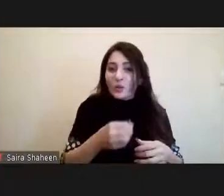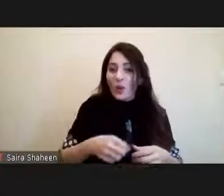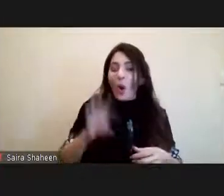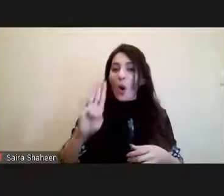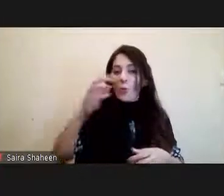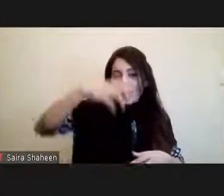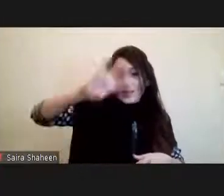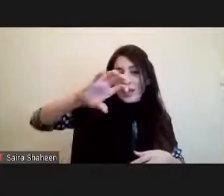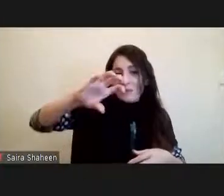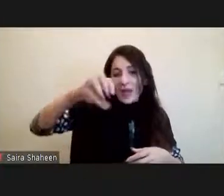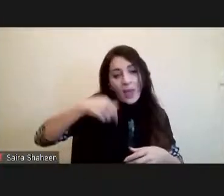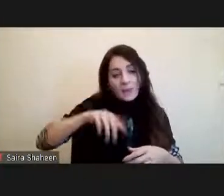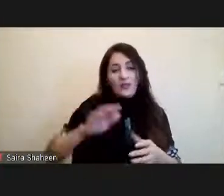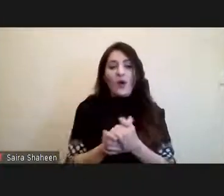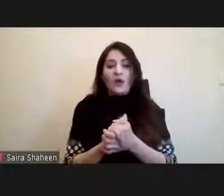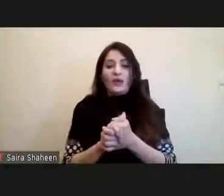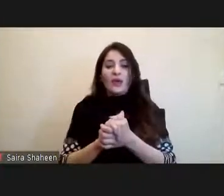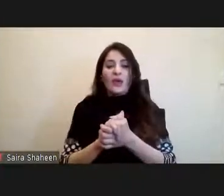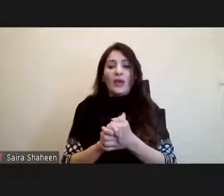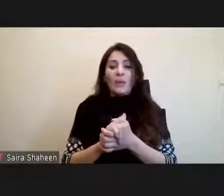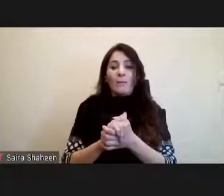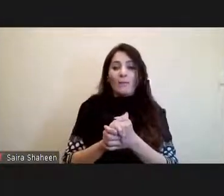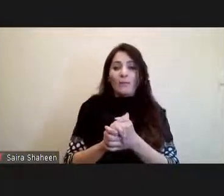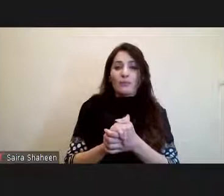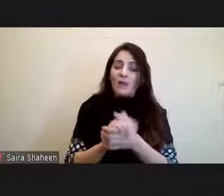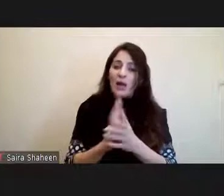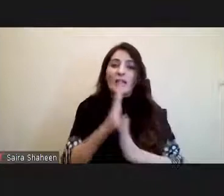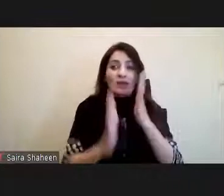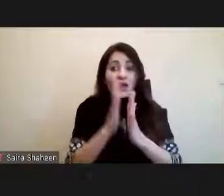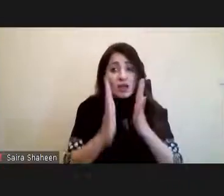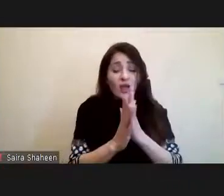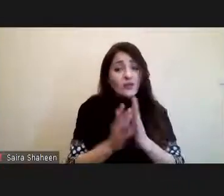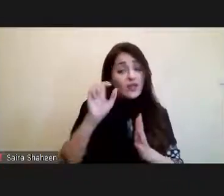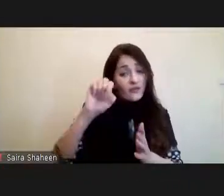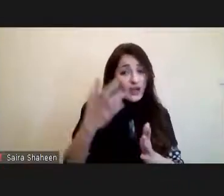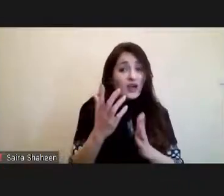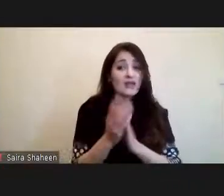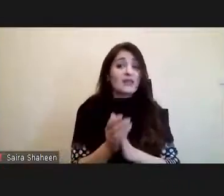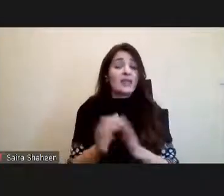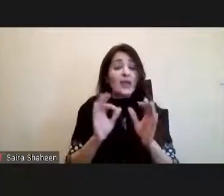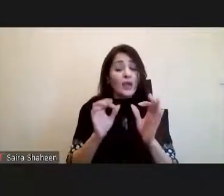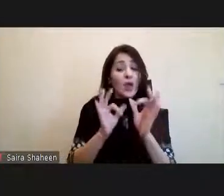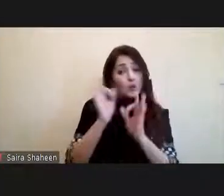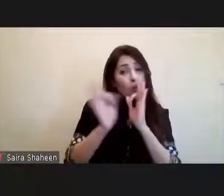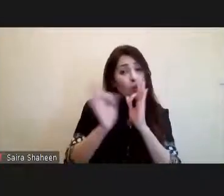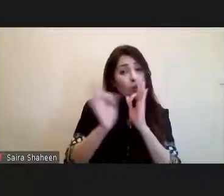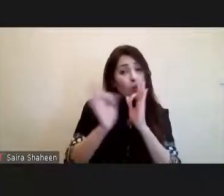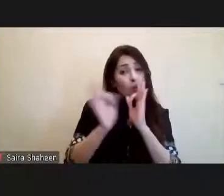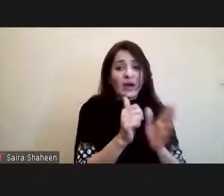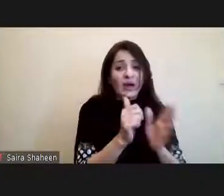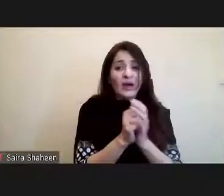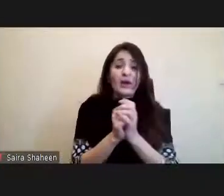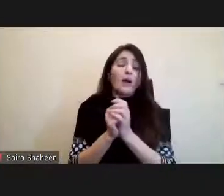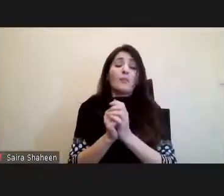media. As a result, we not only better understand how this community is using video clips as an easy way to share and communicate in sign